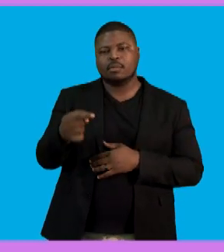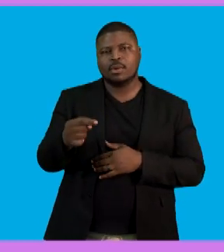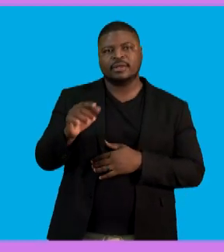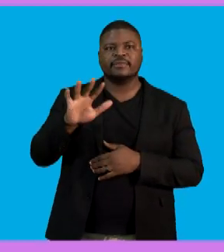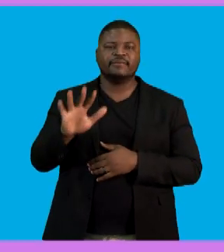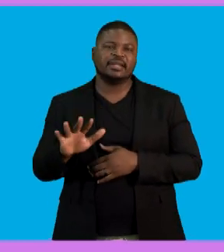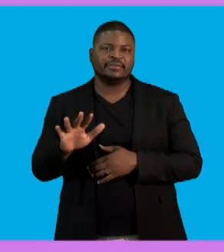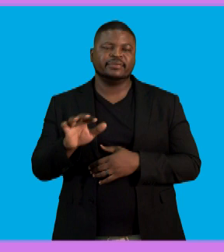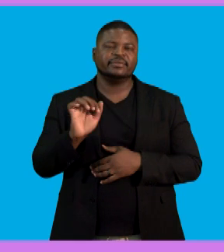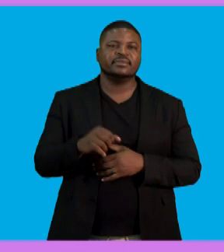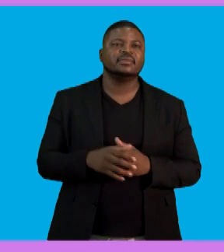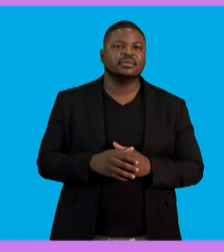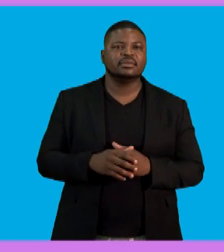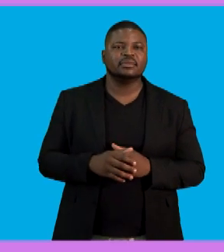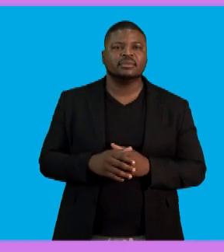312.5, because when you say